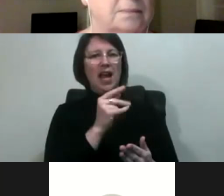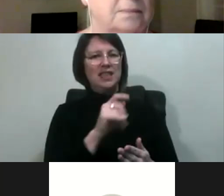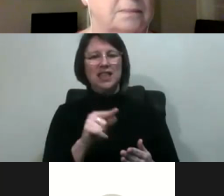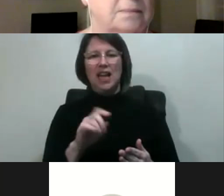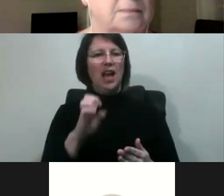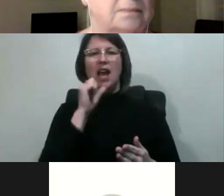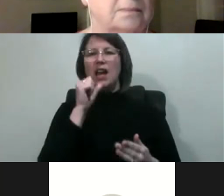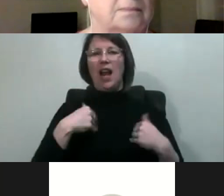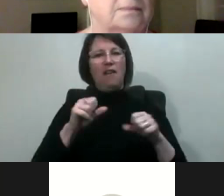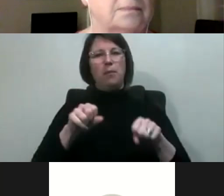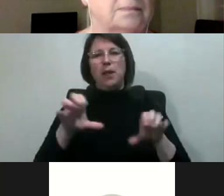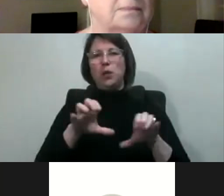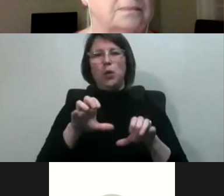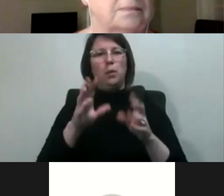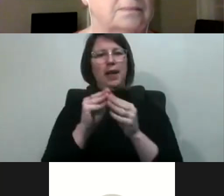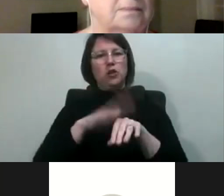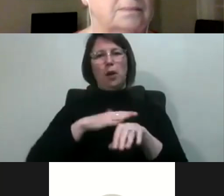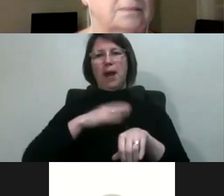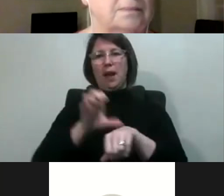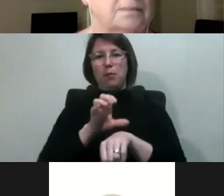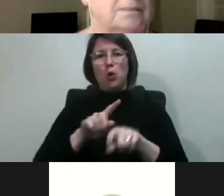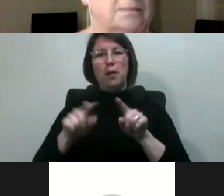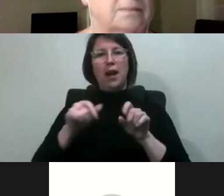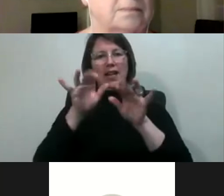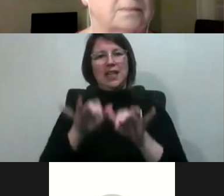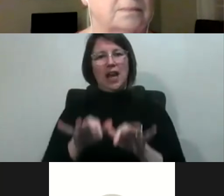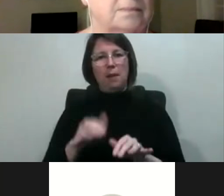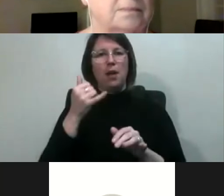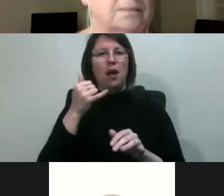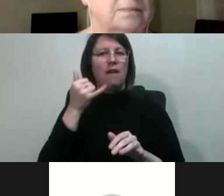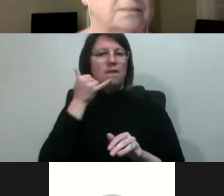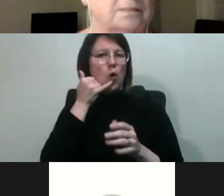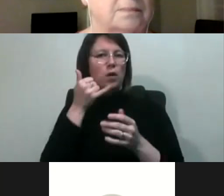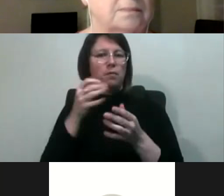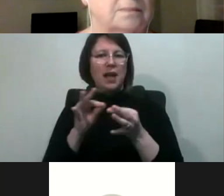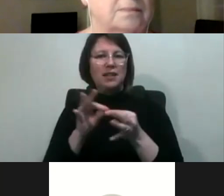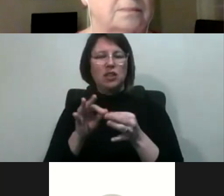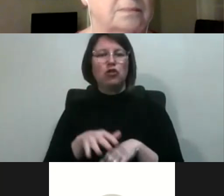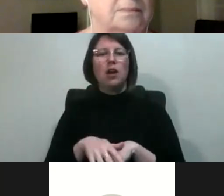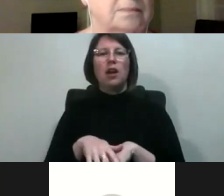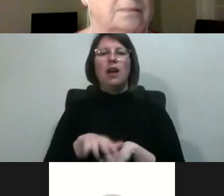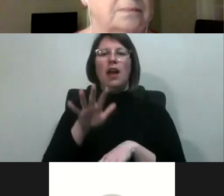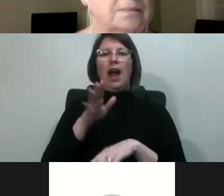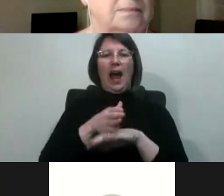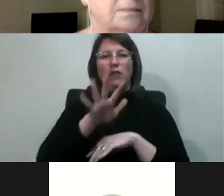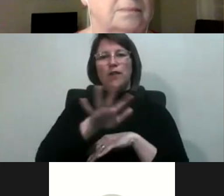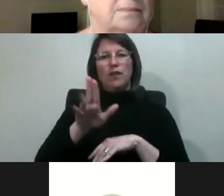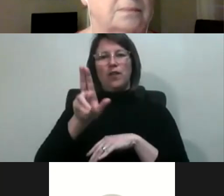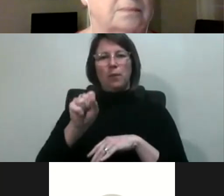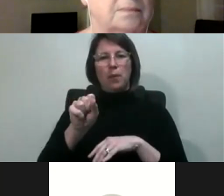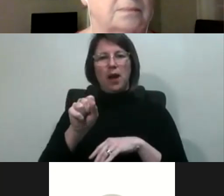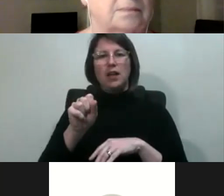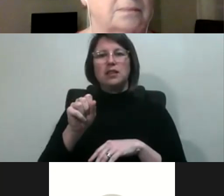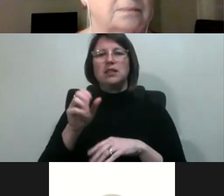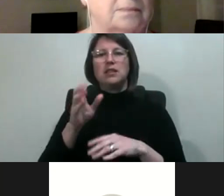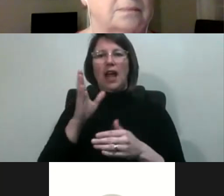meetings on my computer, but I can type out a message on my phone. After the 55 bus service ends, I'll have to cut back on going